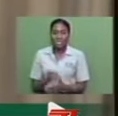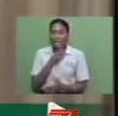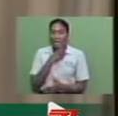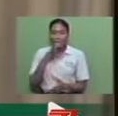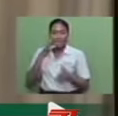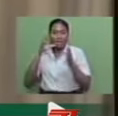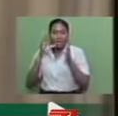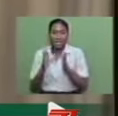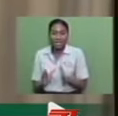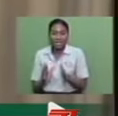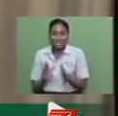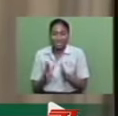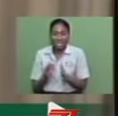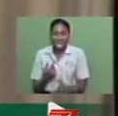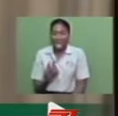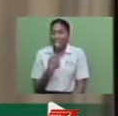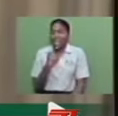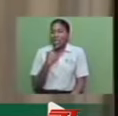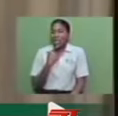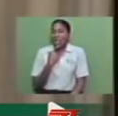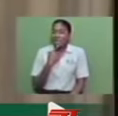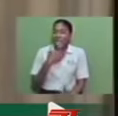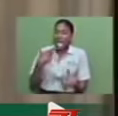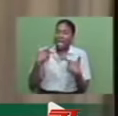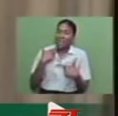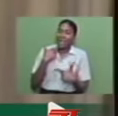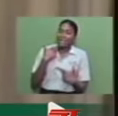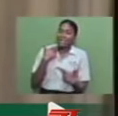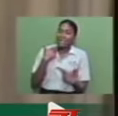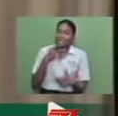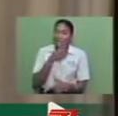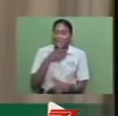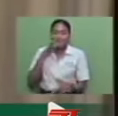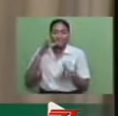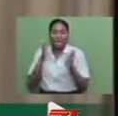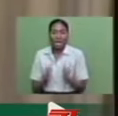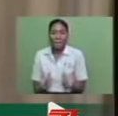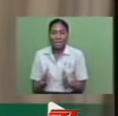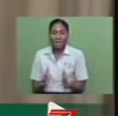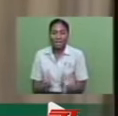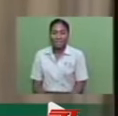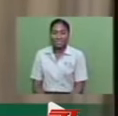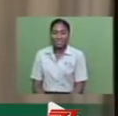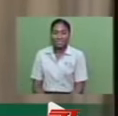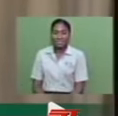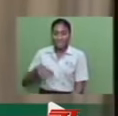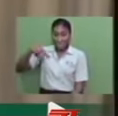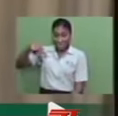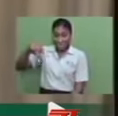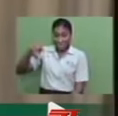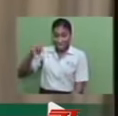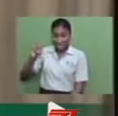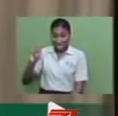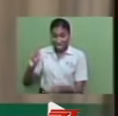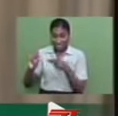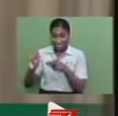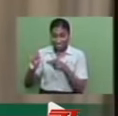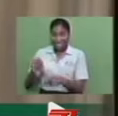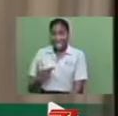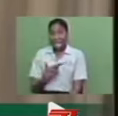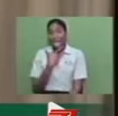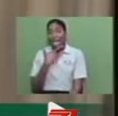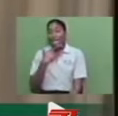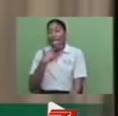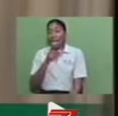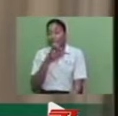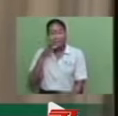that? Giggling, laughing at these farmers. The Prime Minister, Minister of